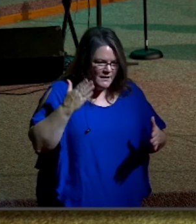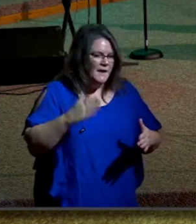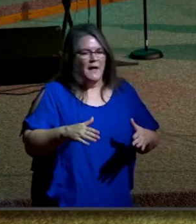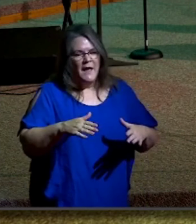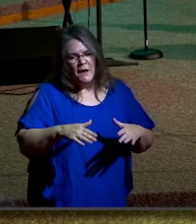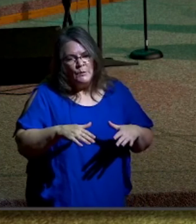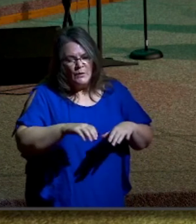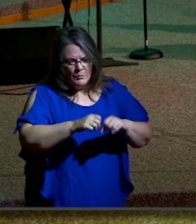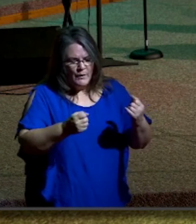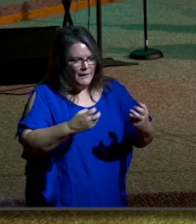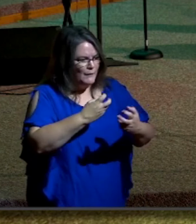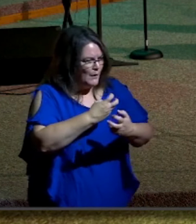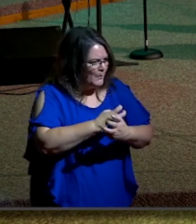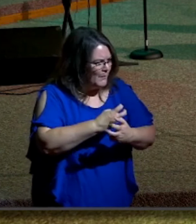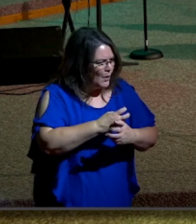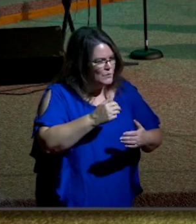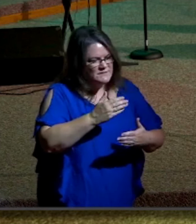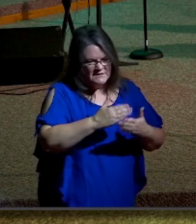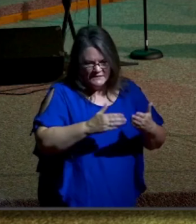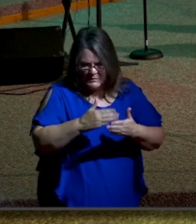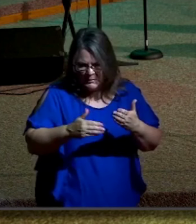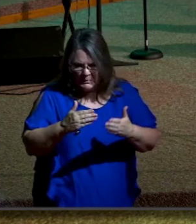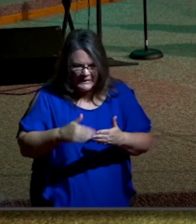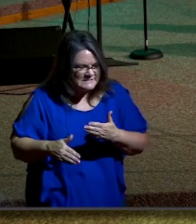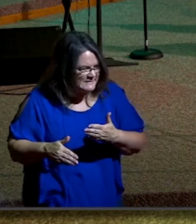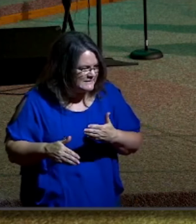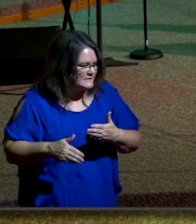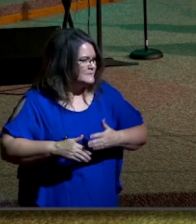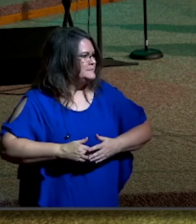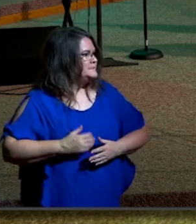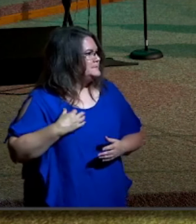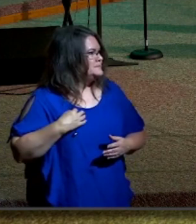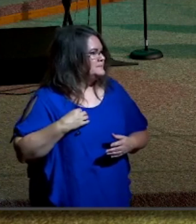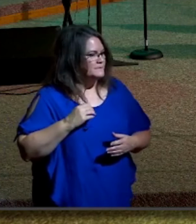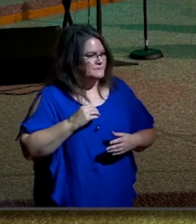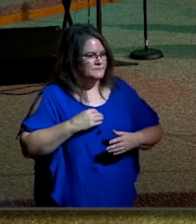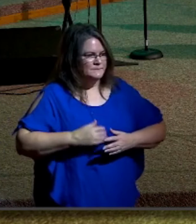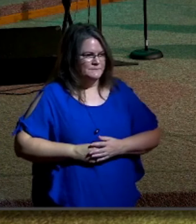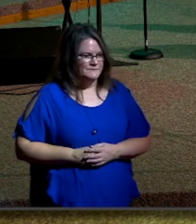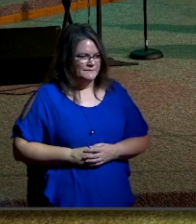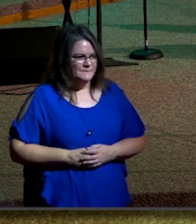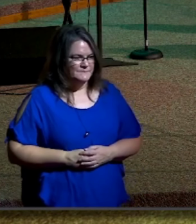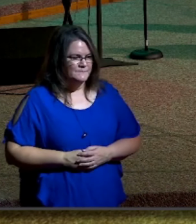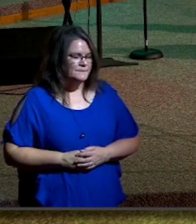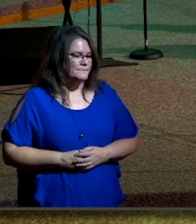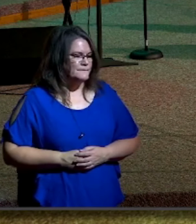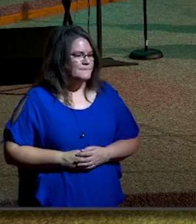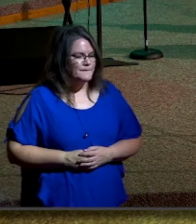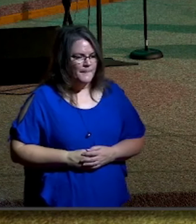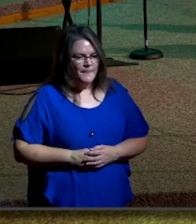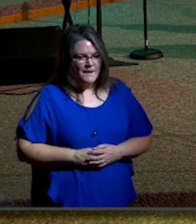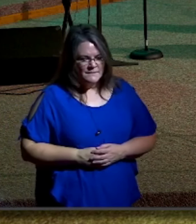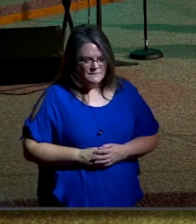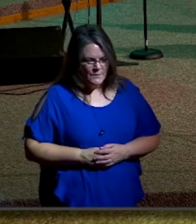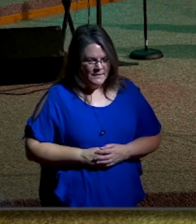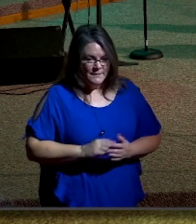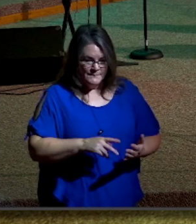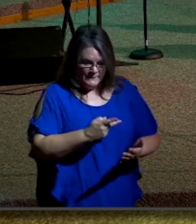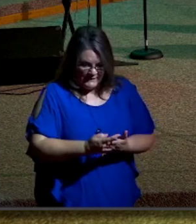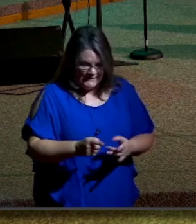pieces, and pierce them through with his arrows. He crouched, he lay down like a lion, and like